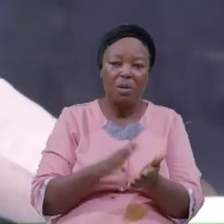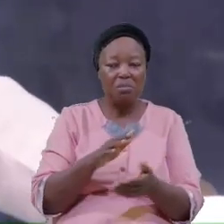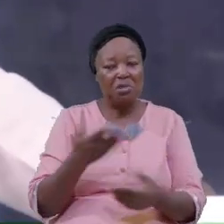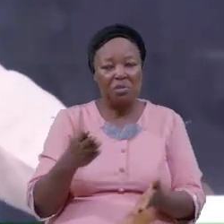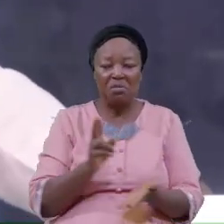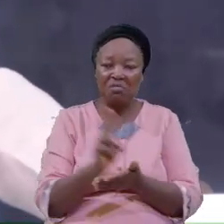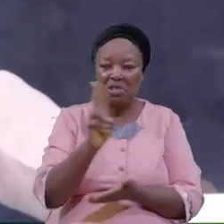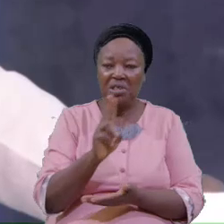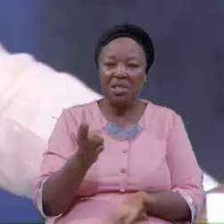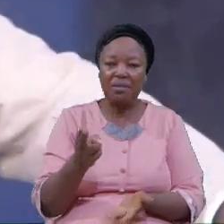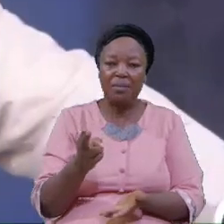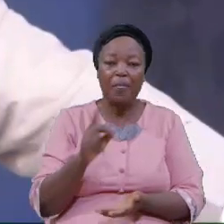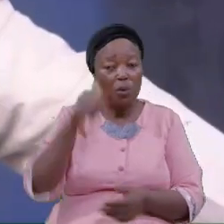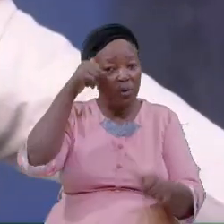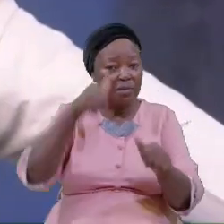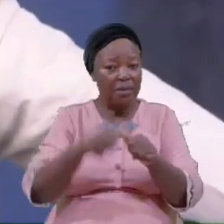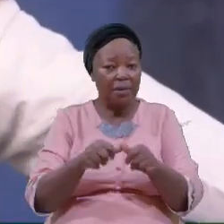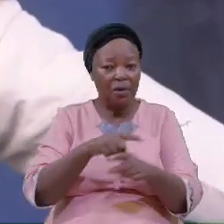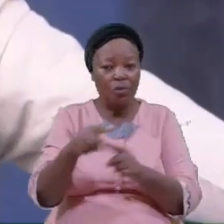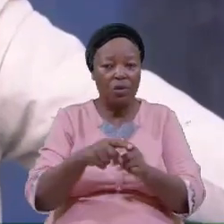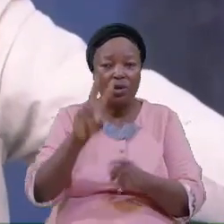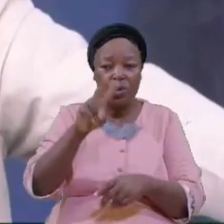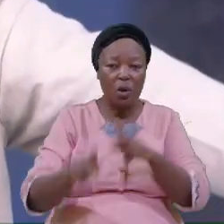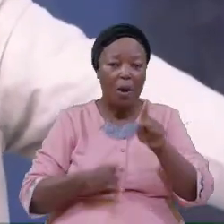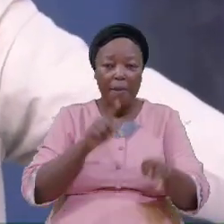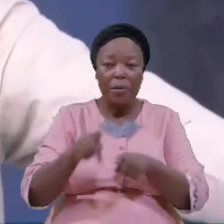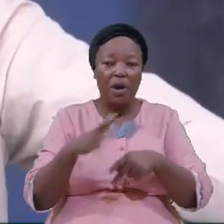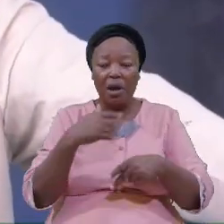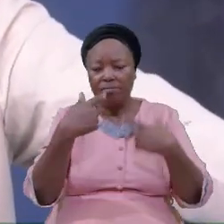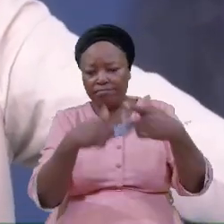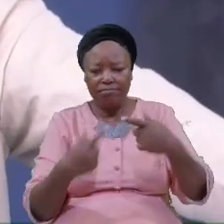You remember when two people are arguing, they're fighting?